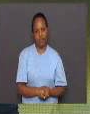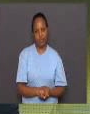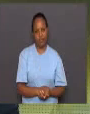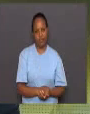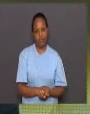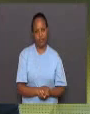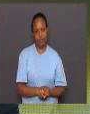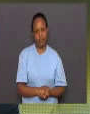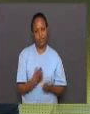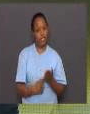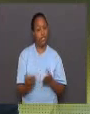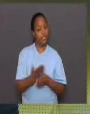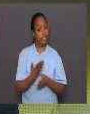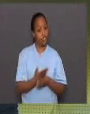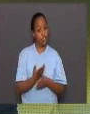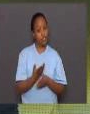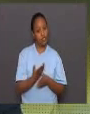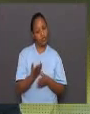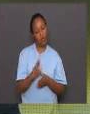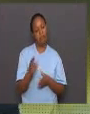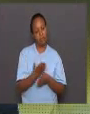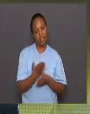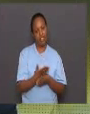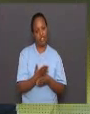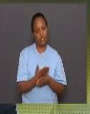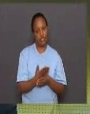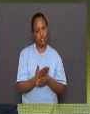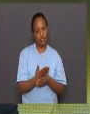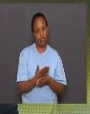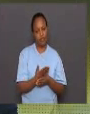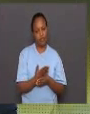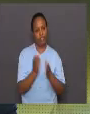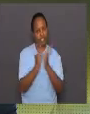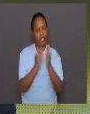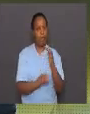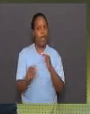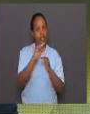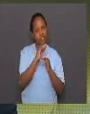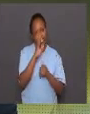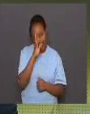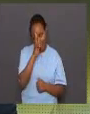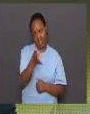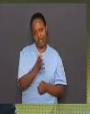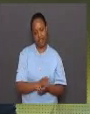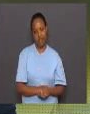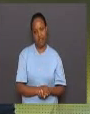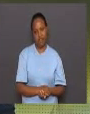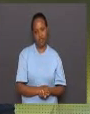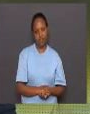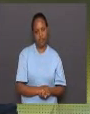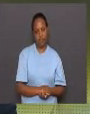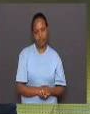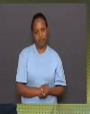The restrictions or limitations created by rule of law do